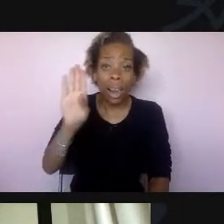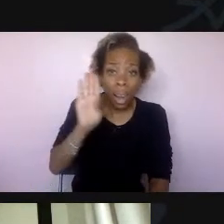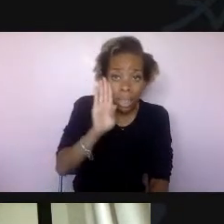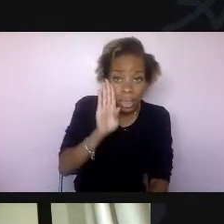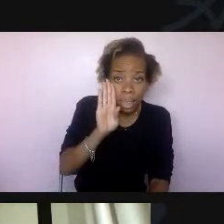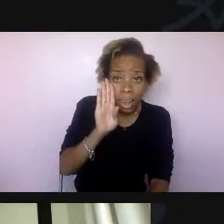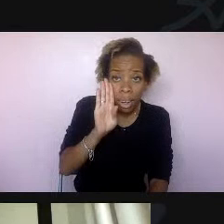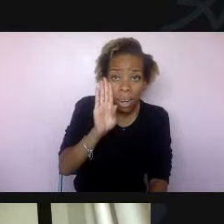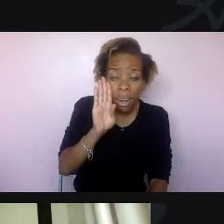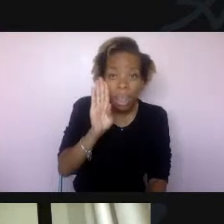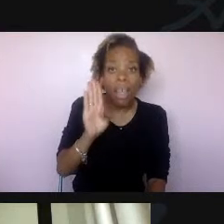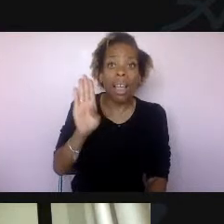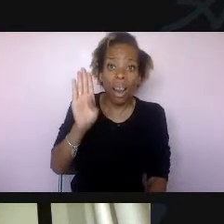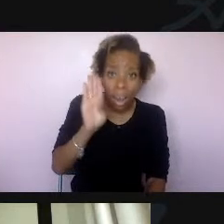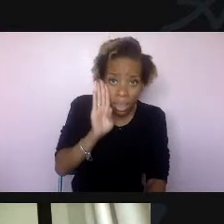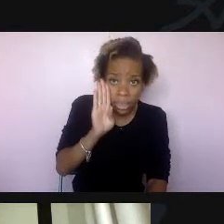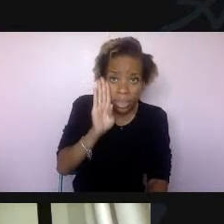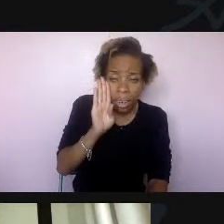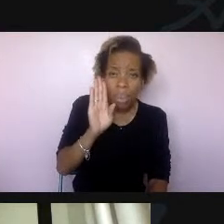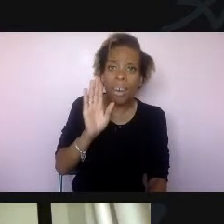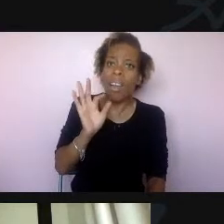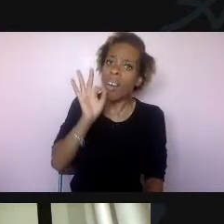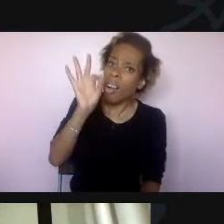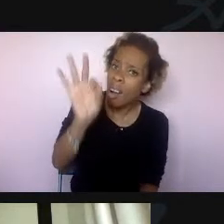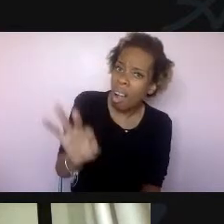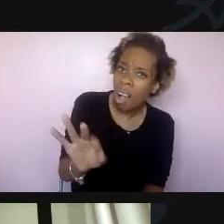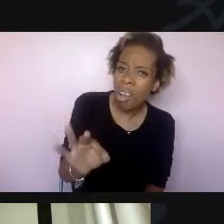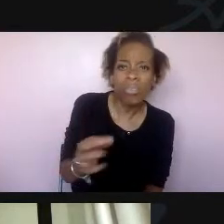up, listen again, and ask.